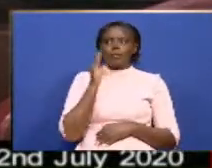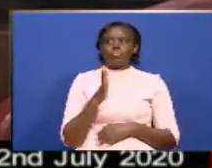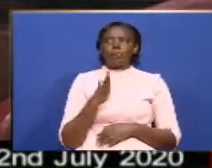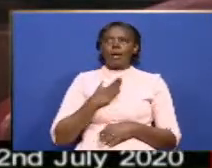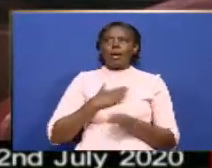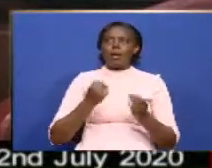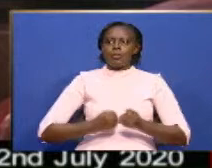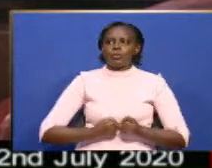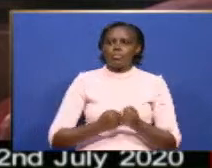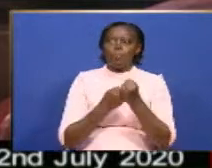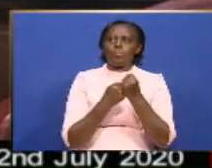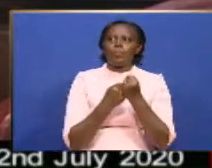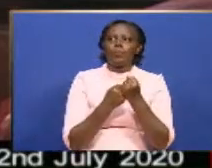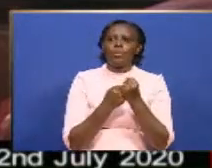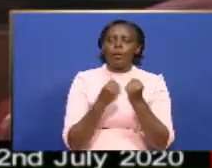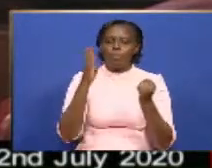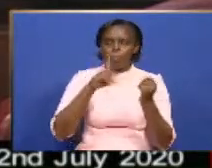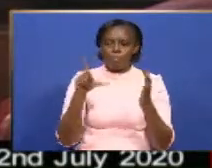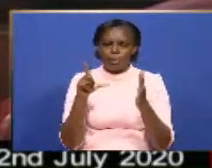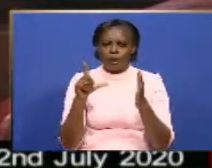do support this bill